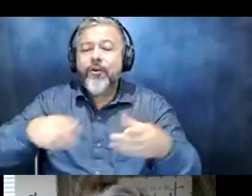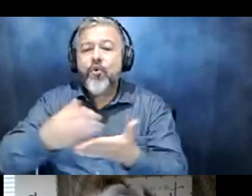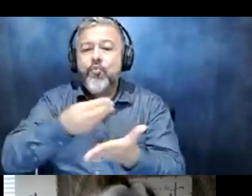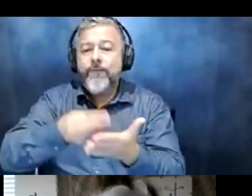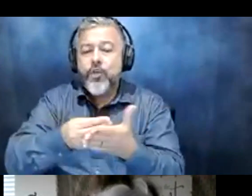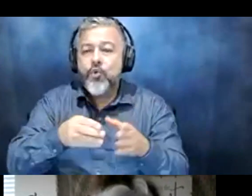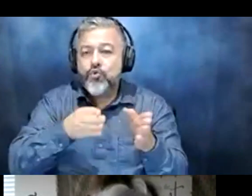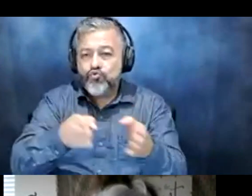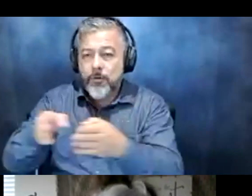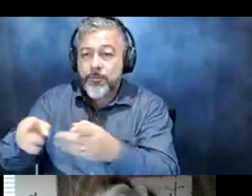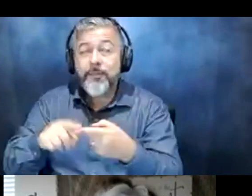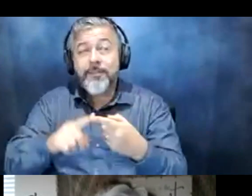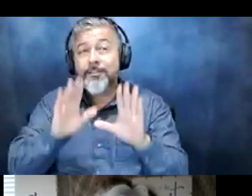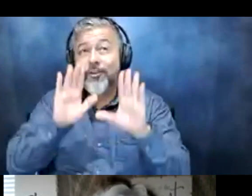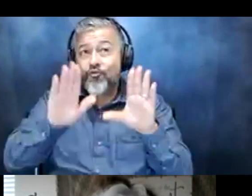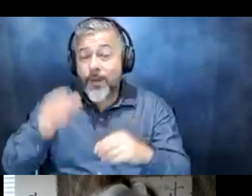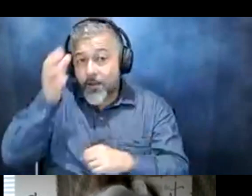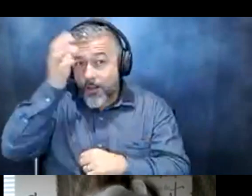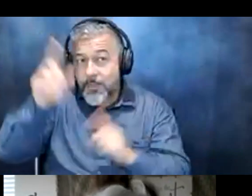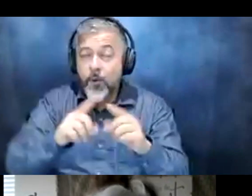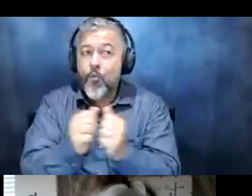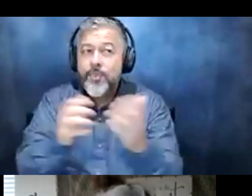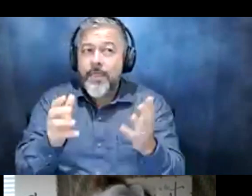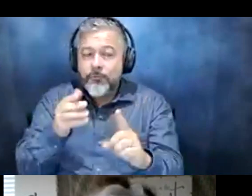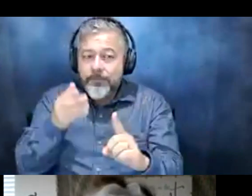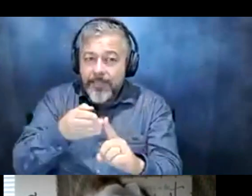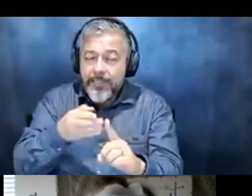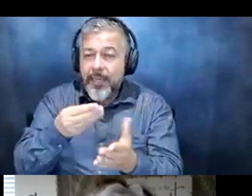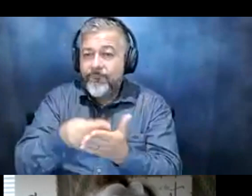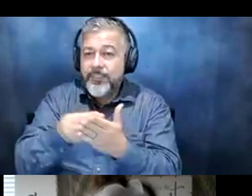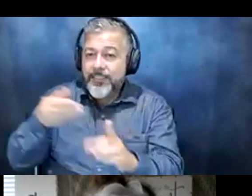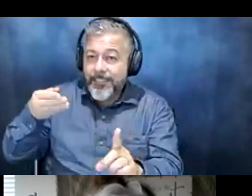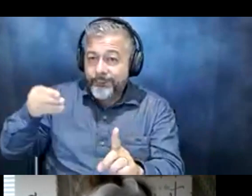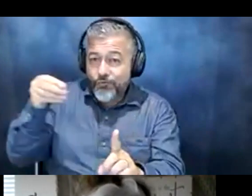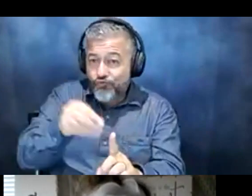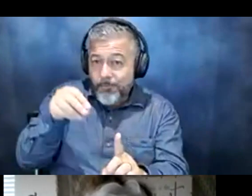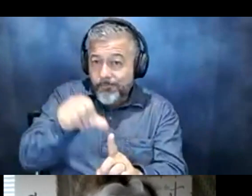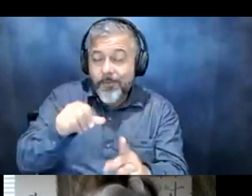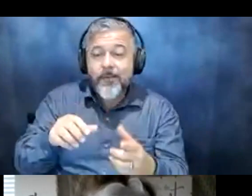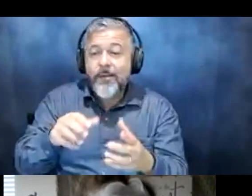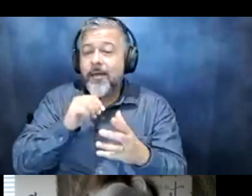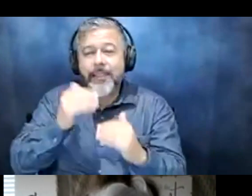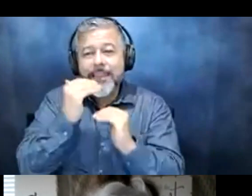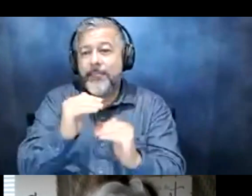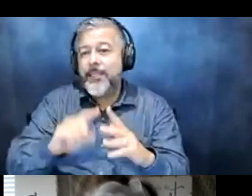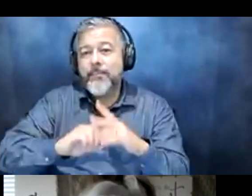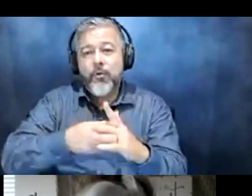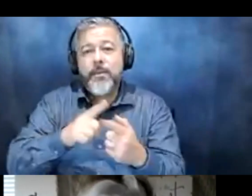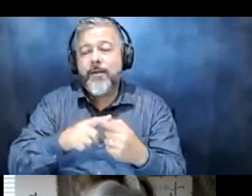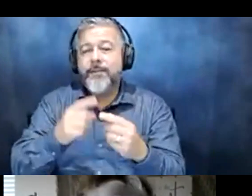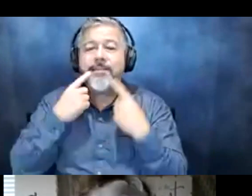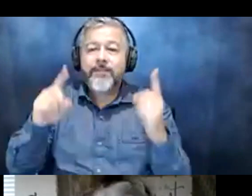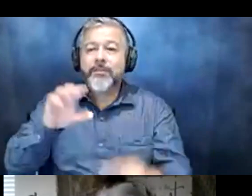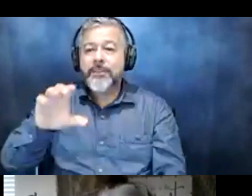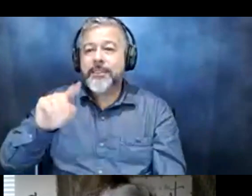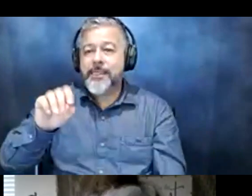is a phenomenal concept, without a dedicated funding stream, there has been limited deployment of successful CTSAs. Those are